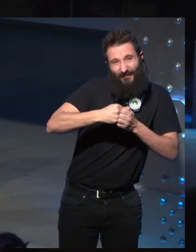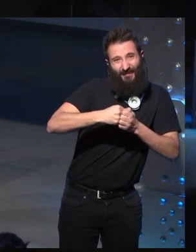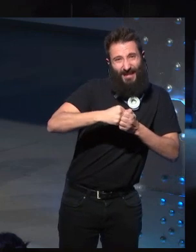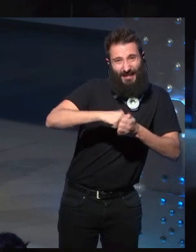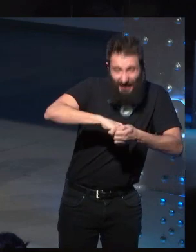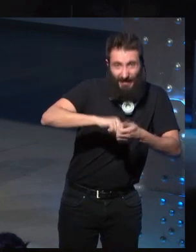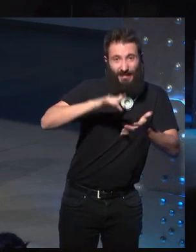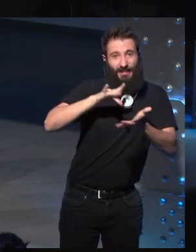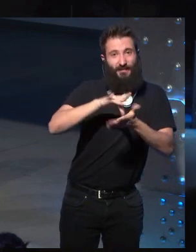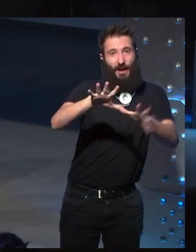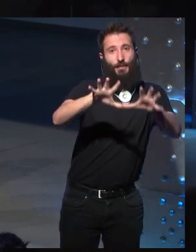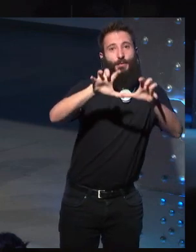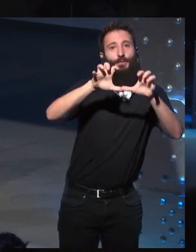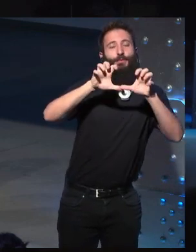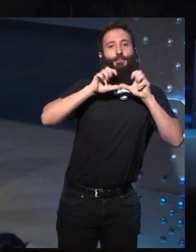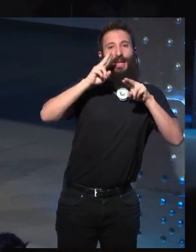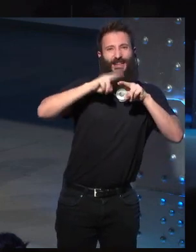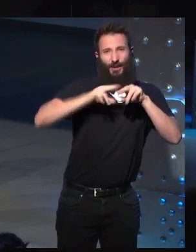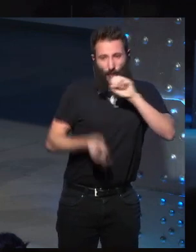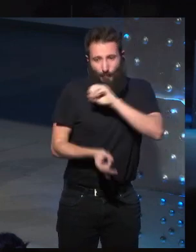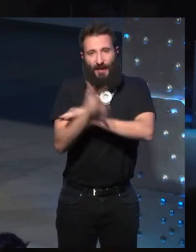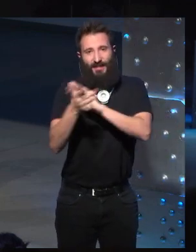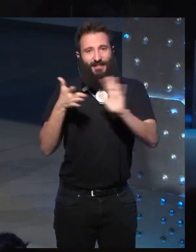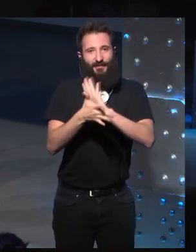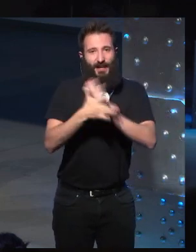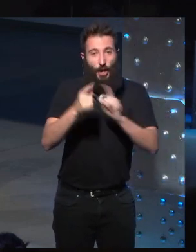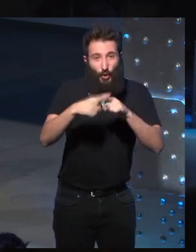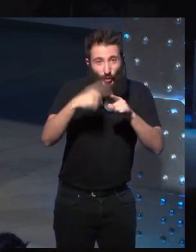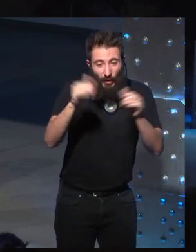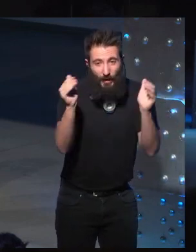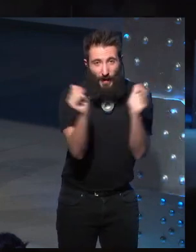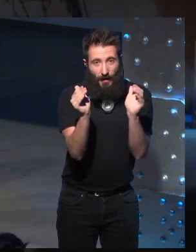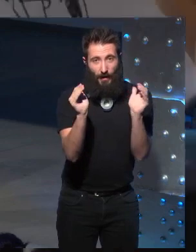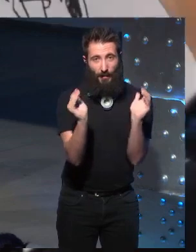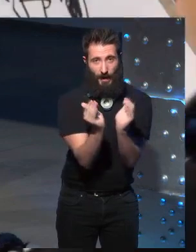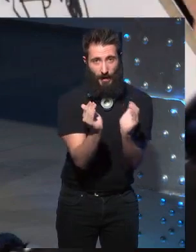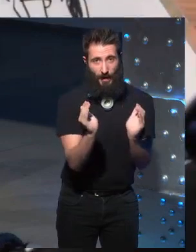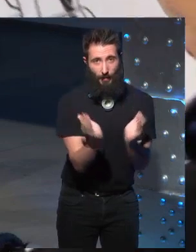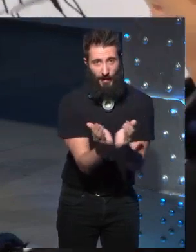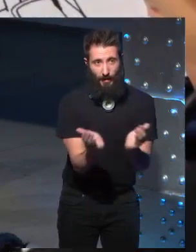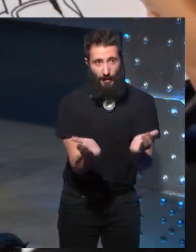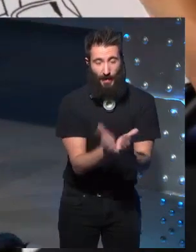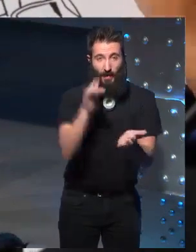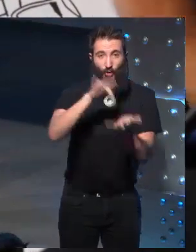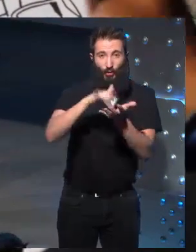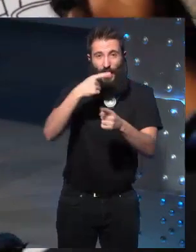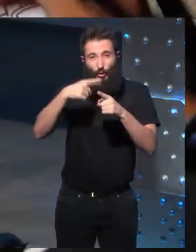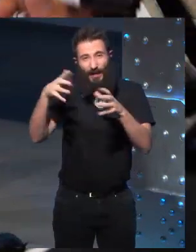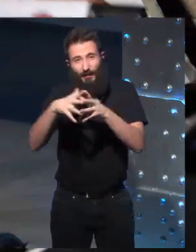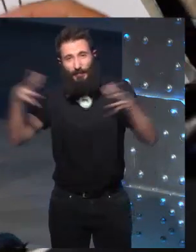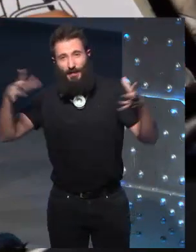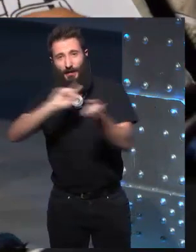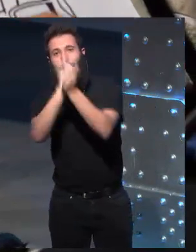huge amount of matter that becomes smaller and smaller and smaller and smaller. The big becomes small. So black